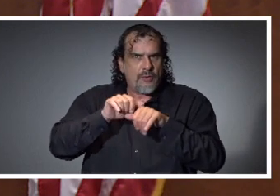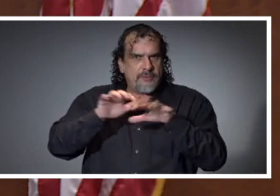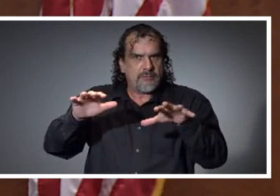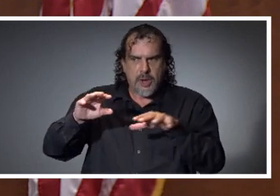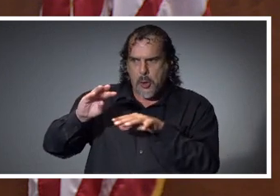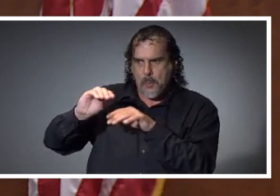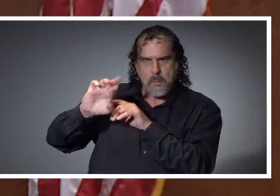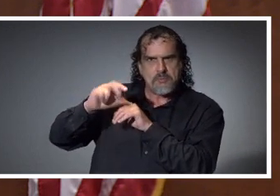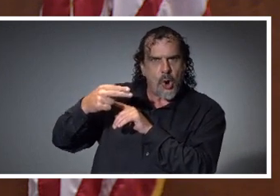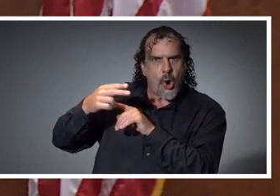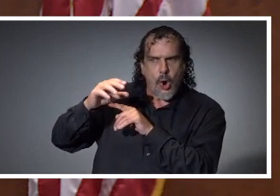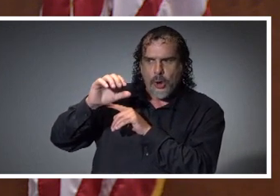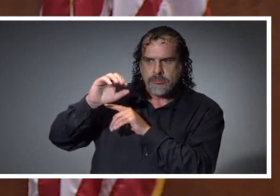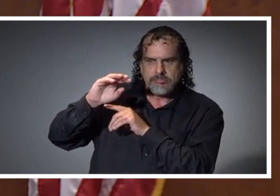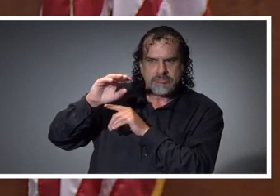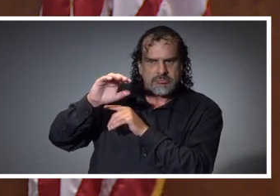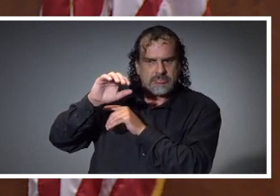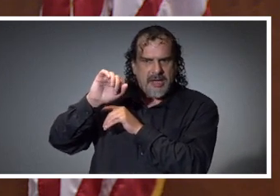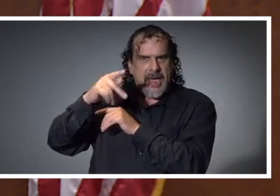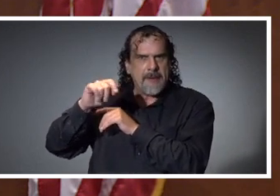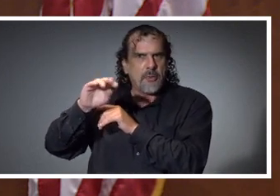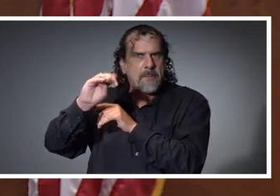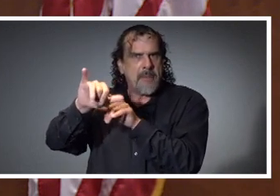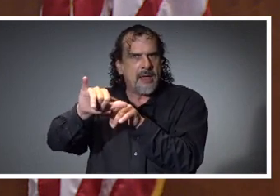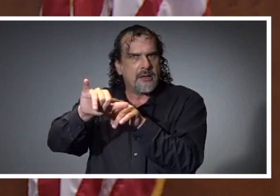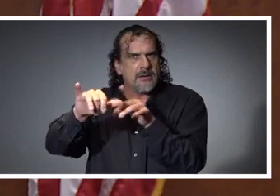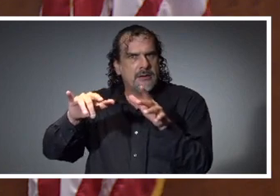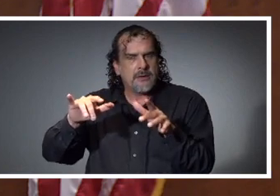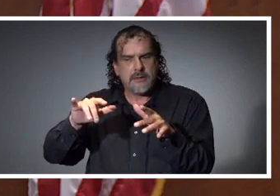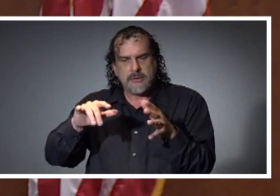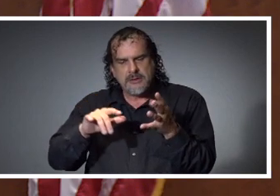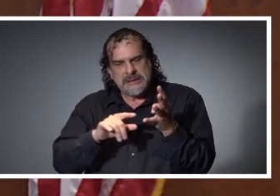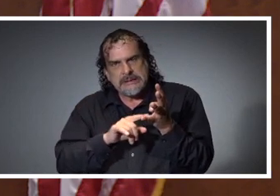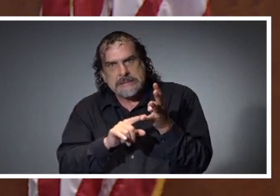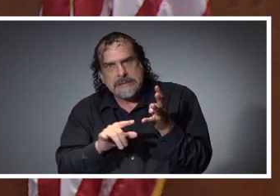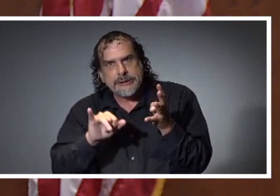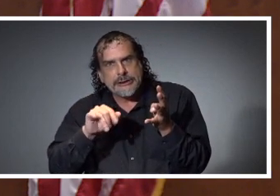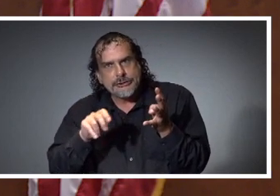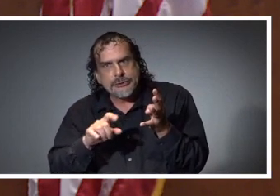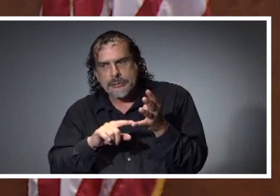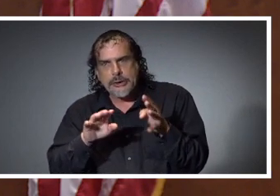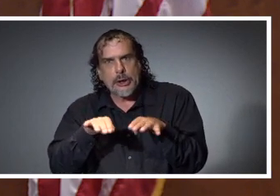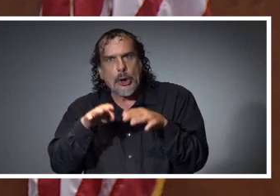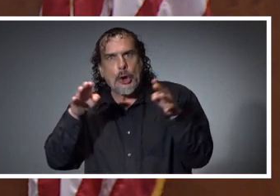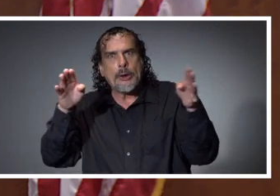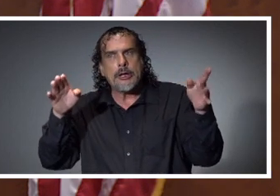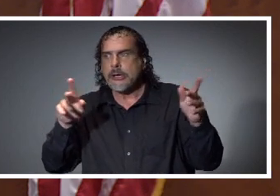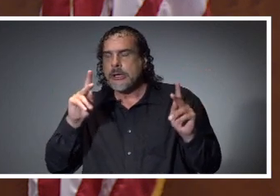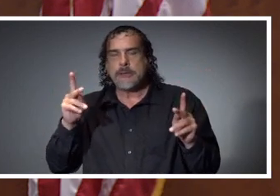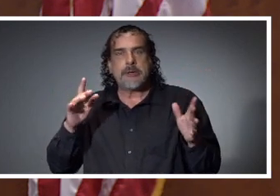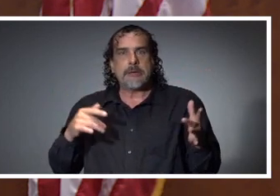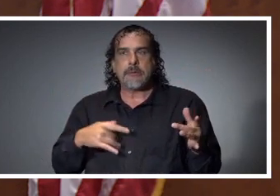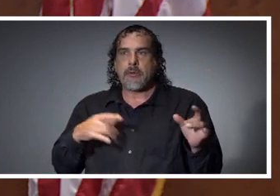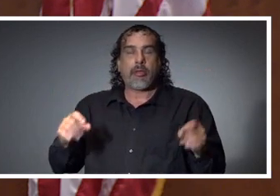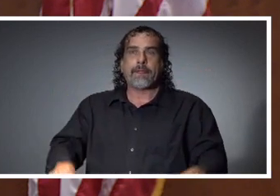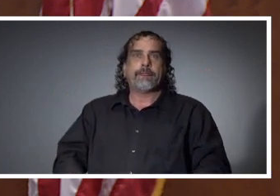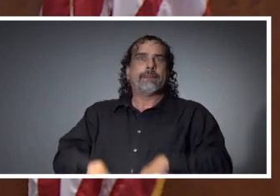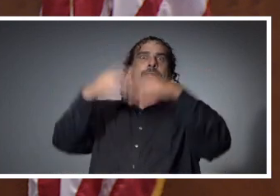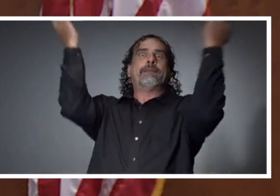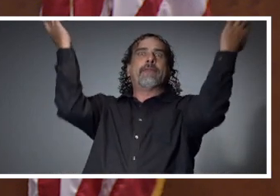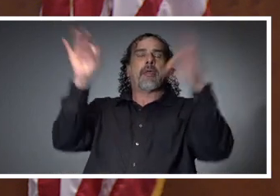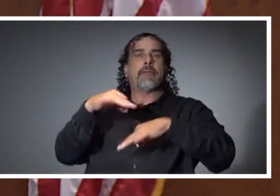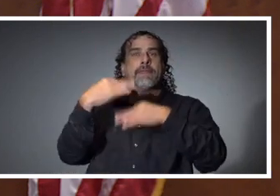We really flattened the curve. And then in late May and early June, we found ourselves in a scenario, as Dr. Dobbs mentioned earlier,